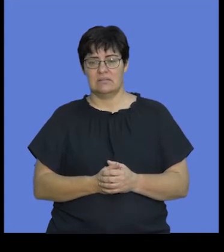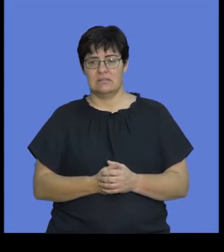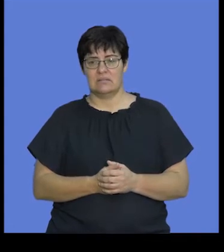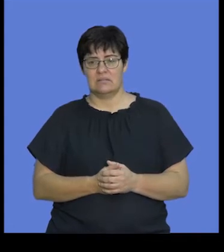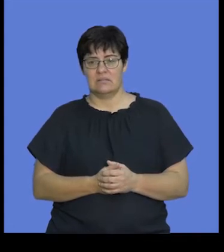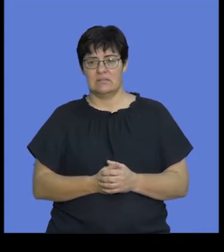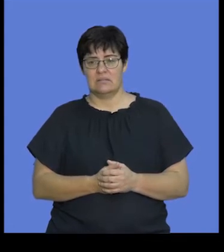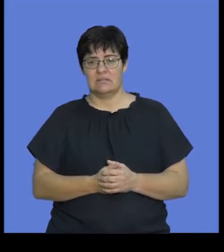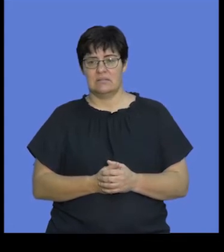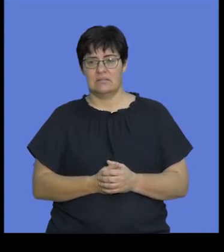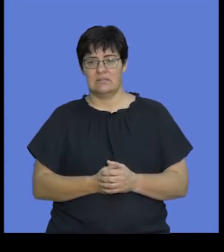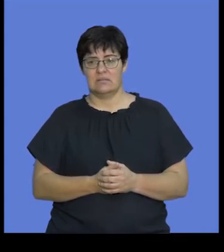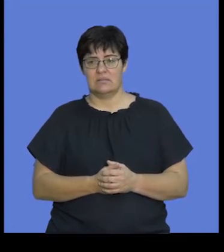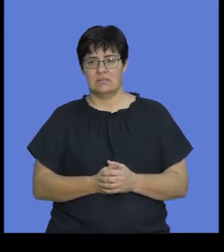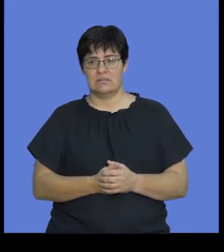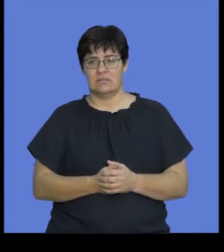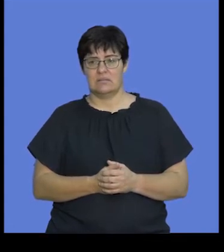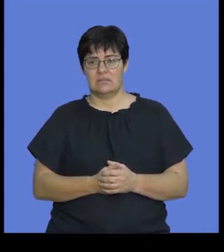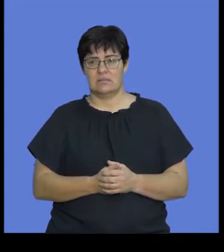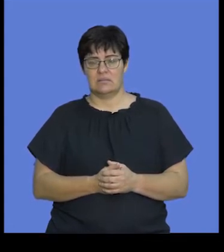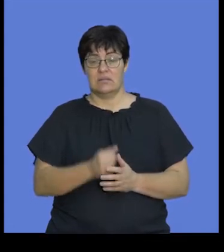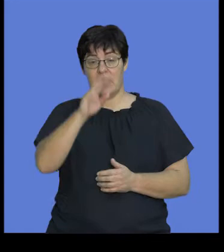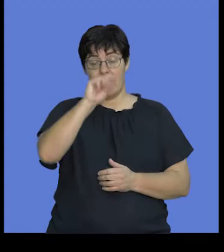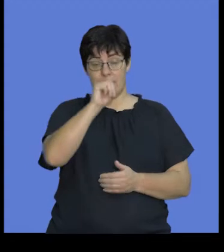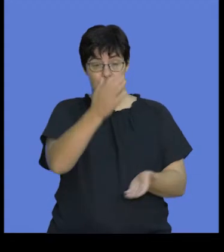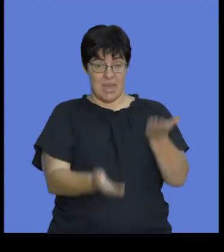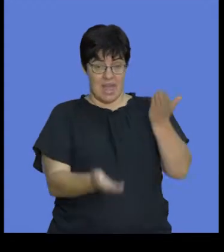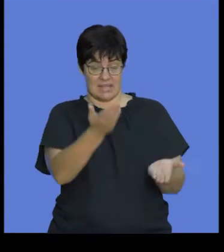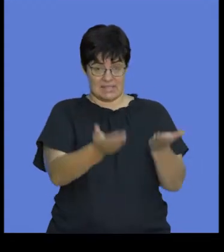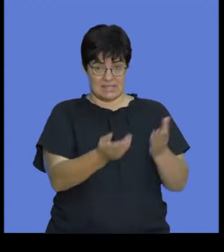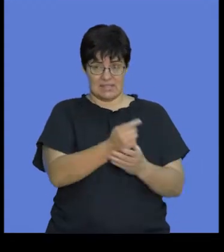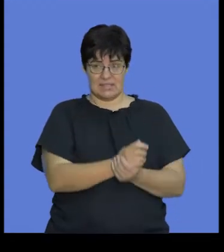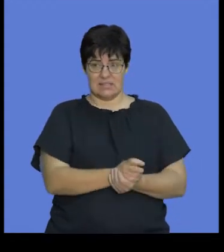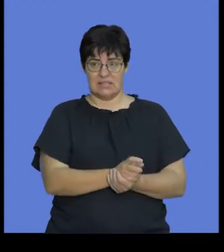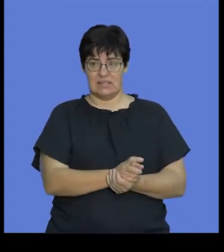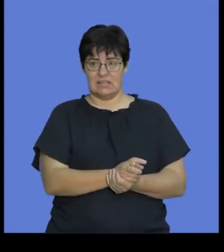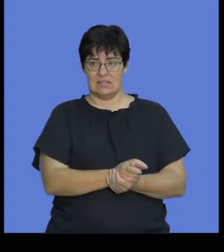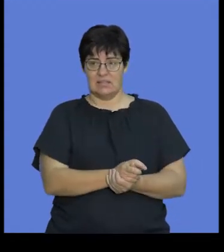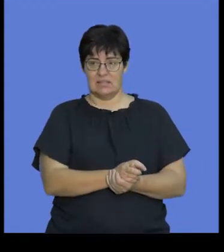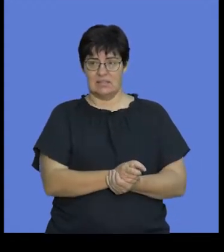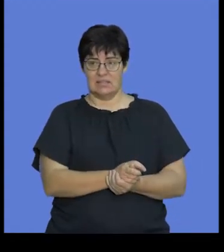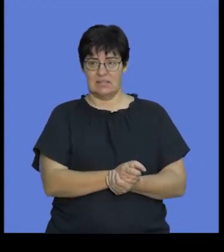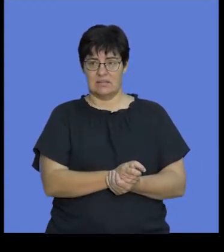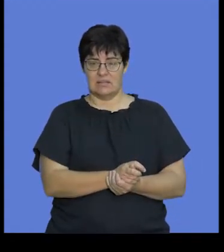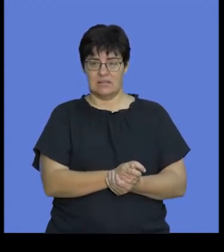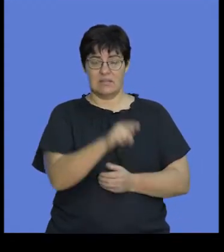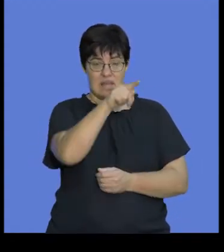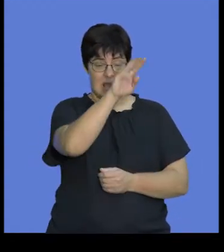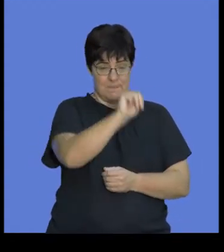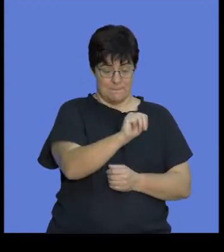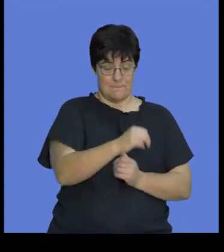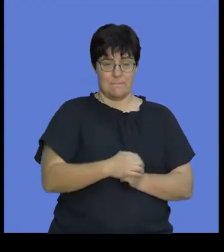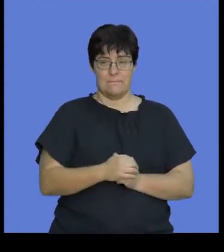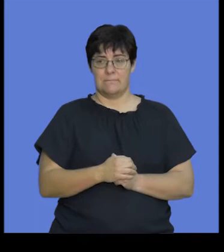Okay, there we go. So there we go. Mass. Oh, I was just going to write mass again. That's